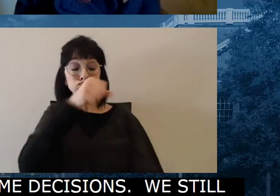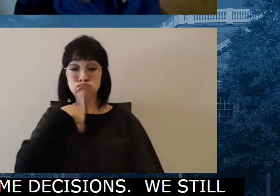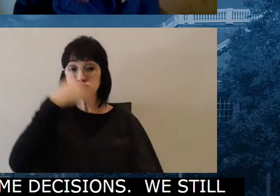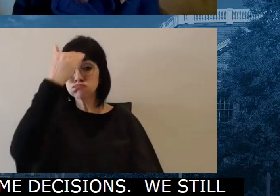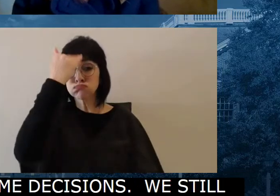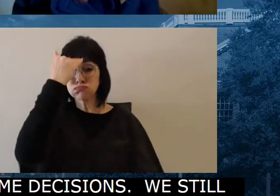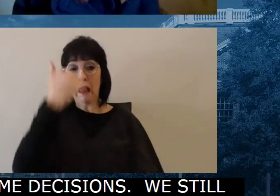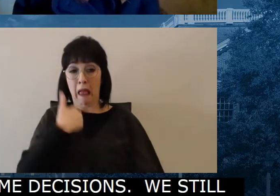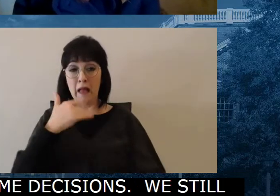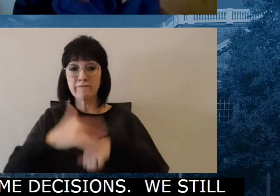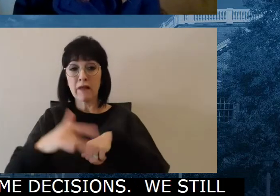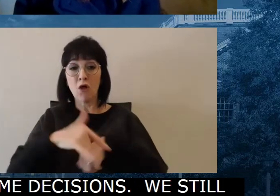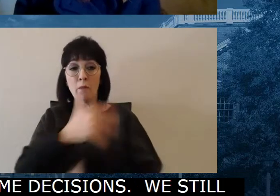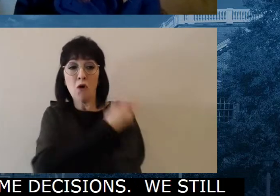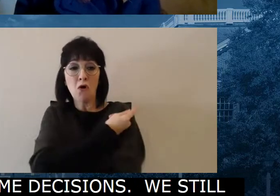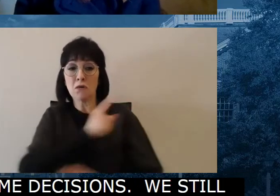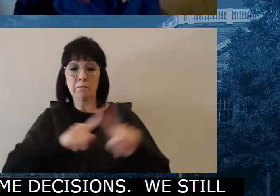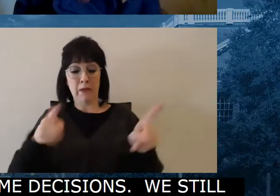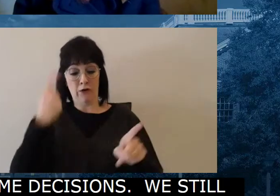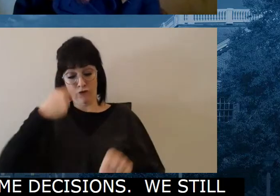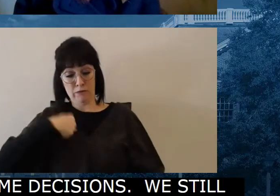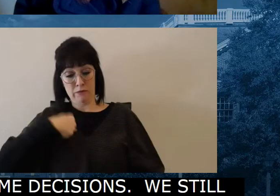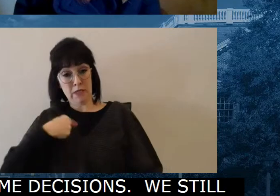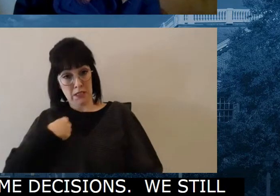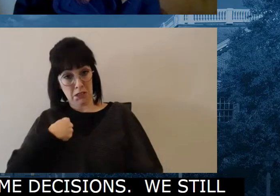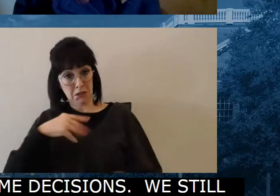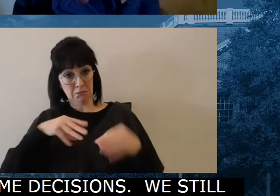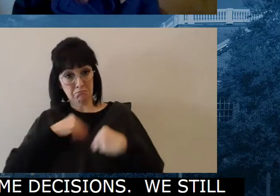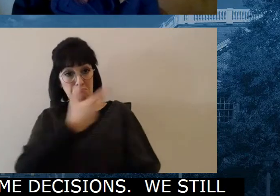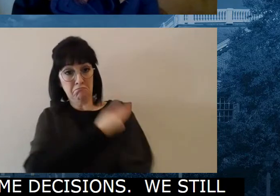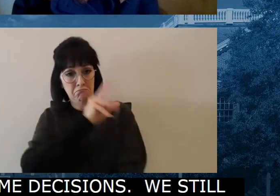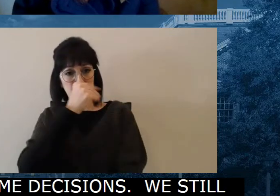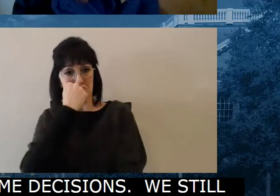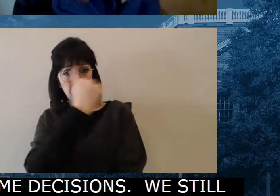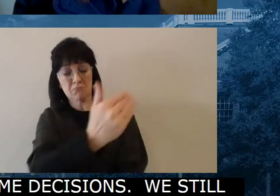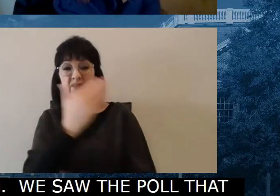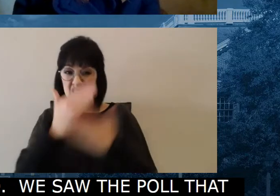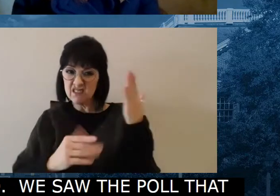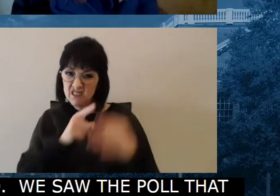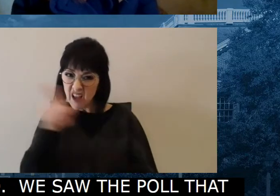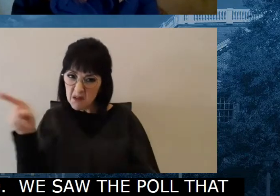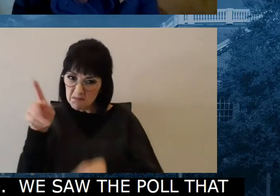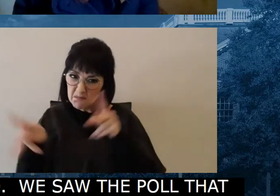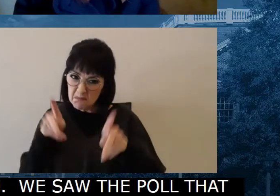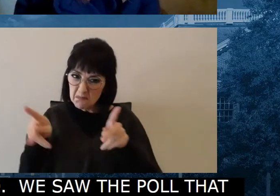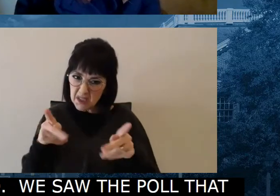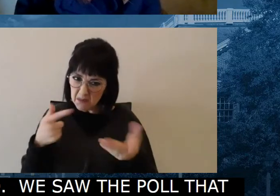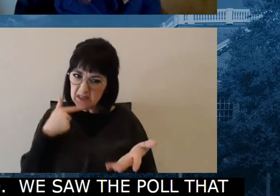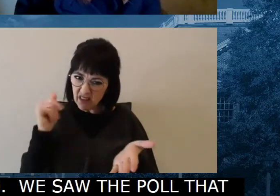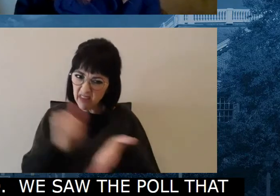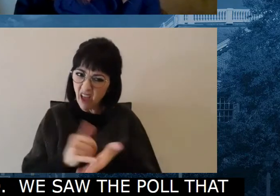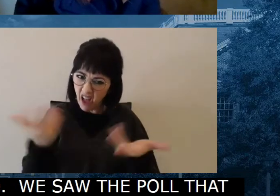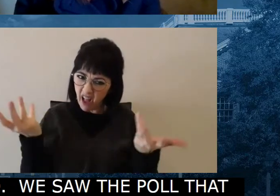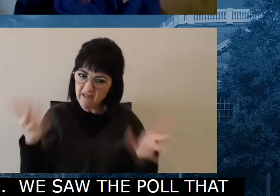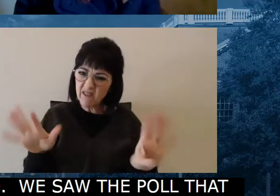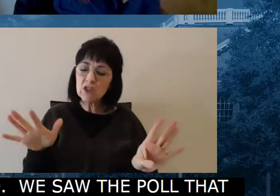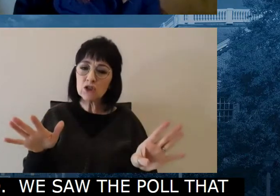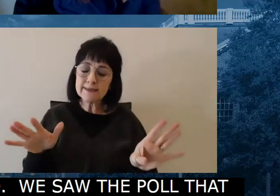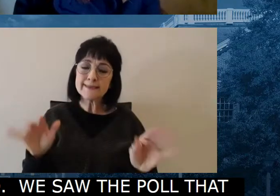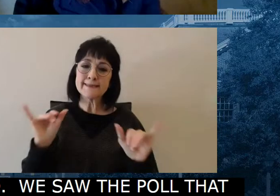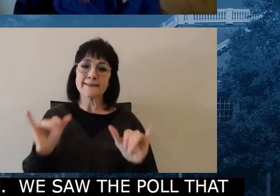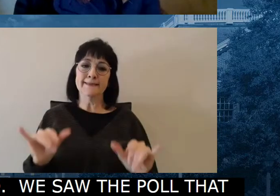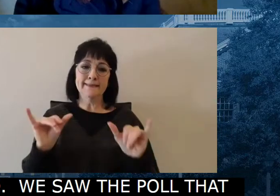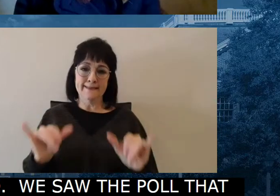school districts that showed a high of one school district, 85% of their teachers and staff wanted to get the vaccine, to the other